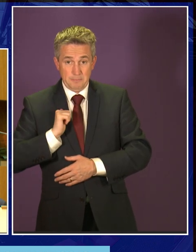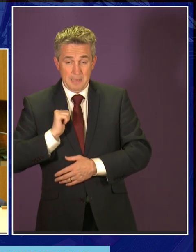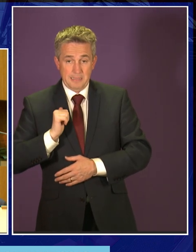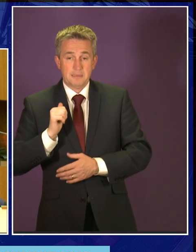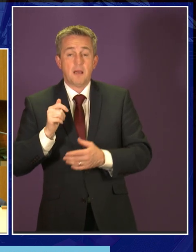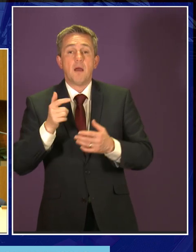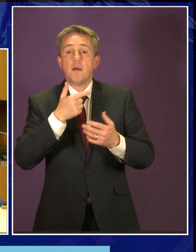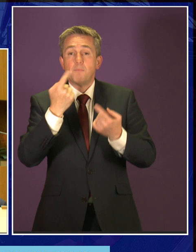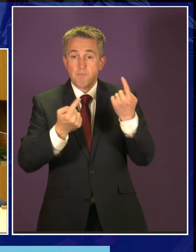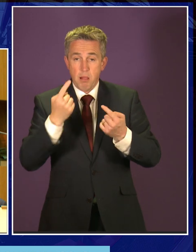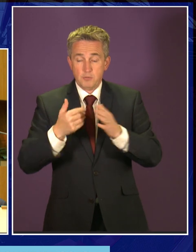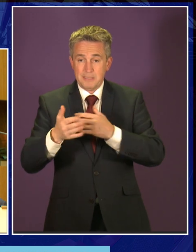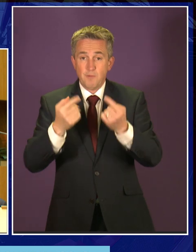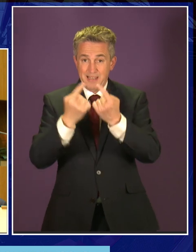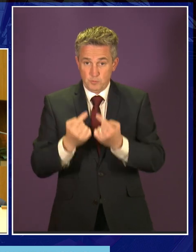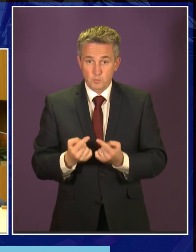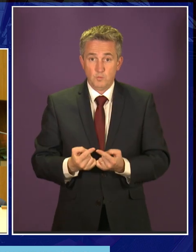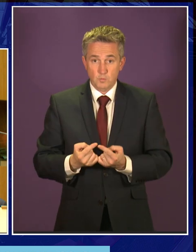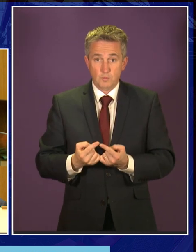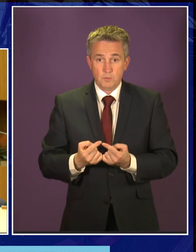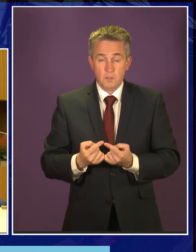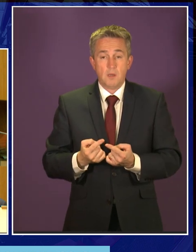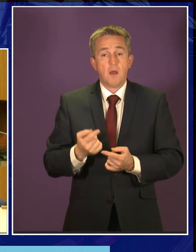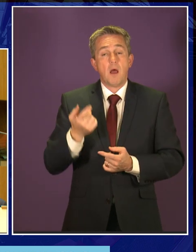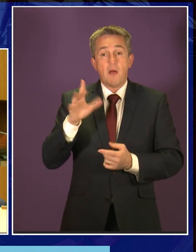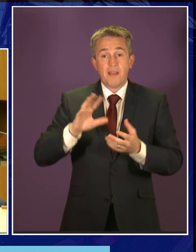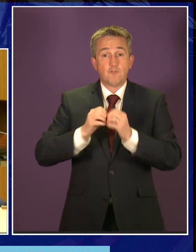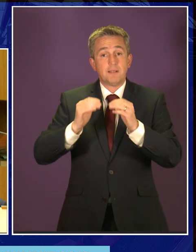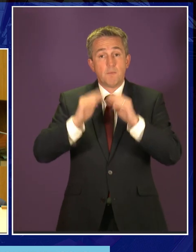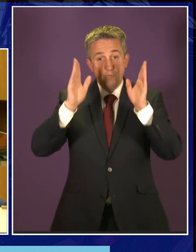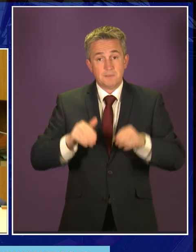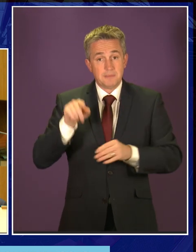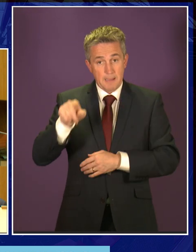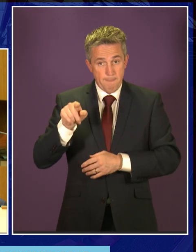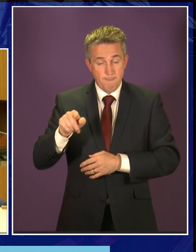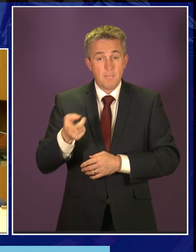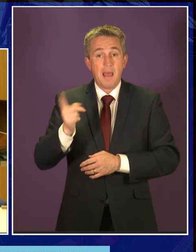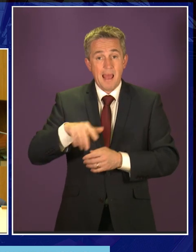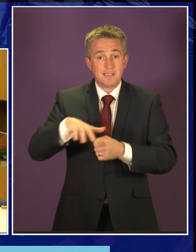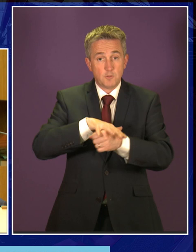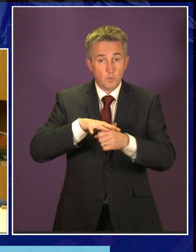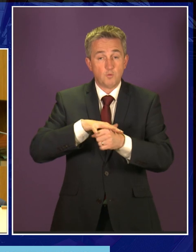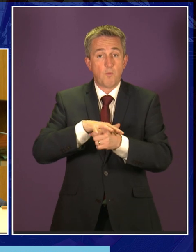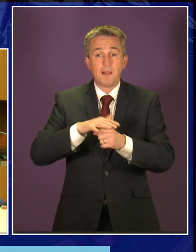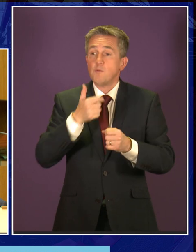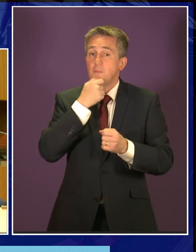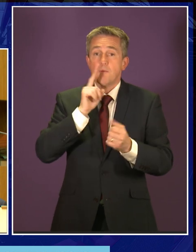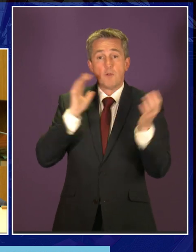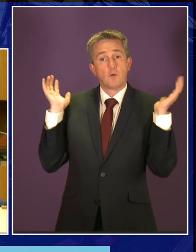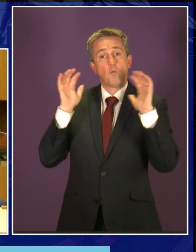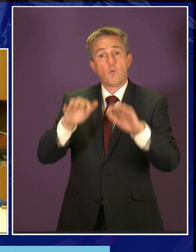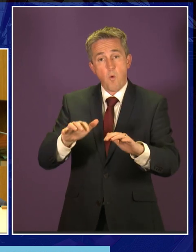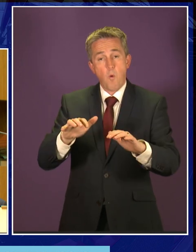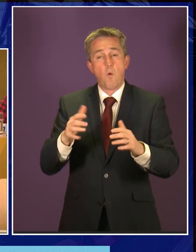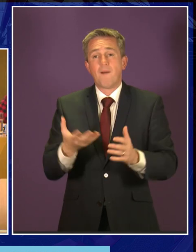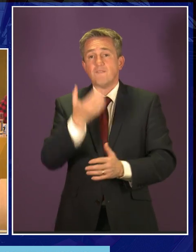grapple with issues, and this investment has produced not just a museum, but a social space, a pilgrimage site, and a place